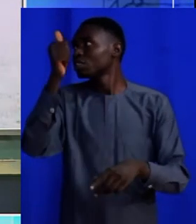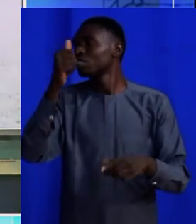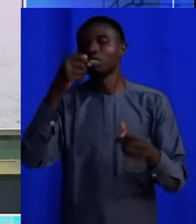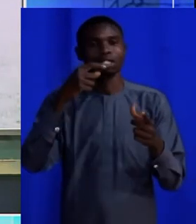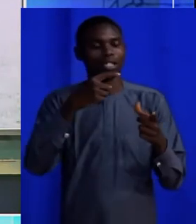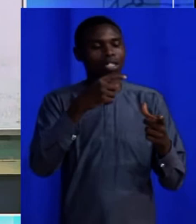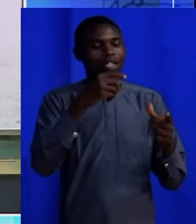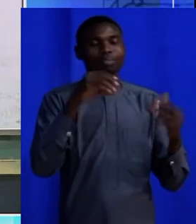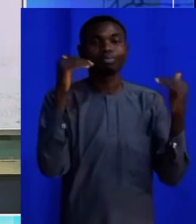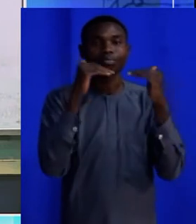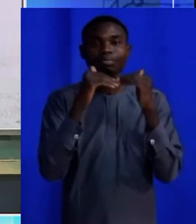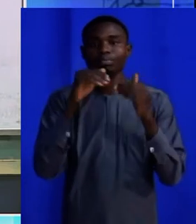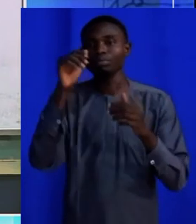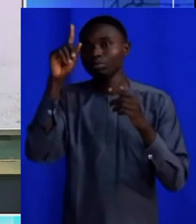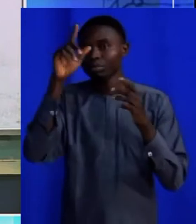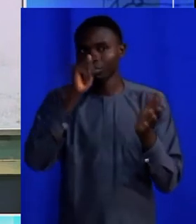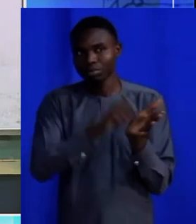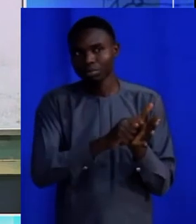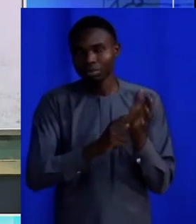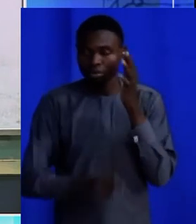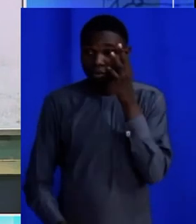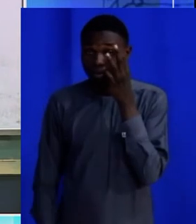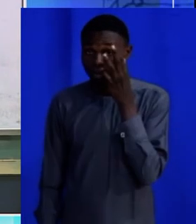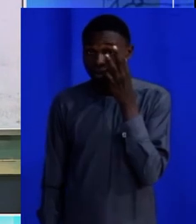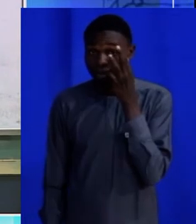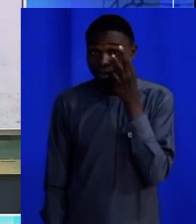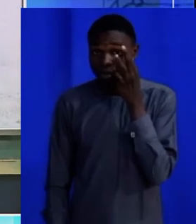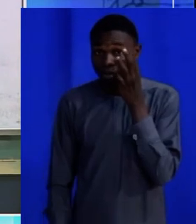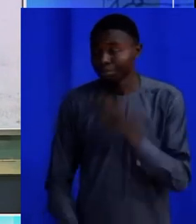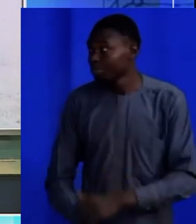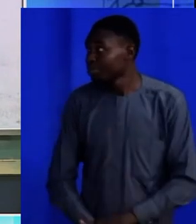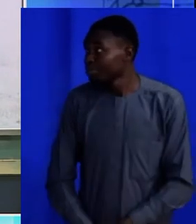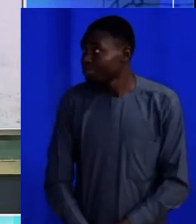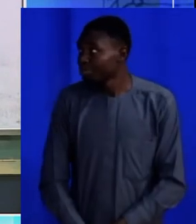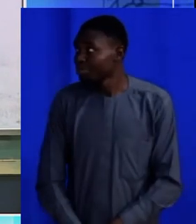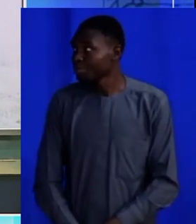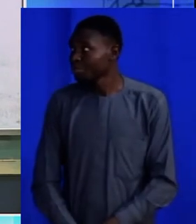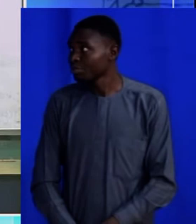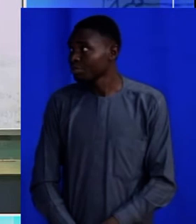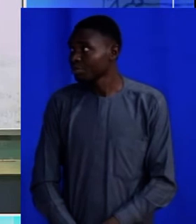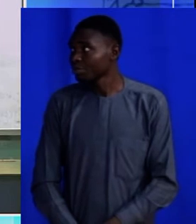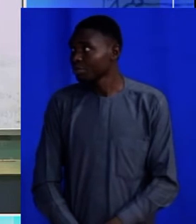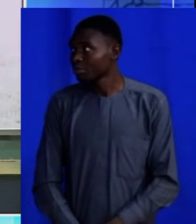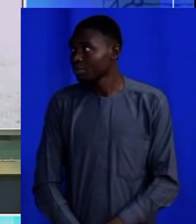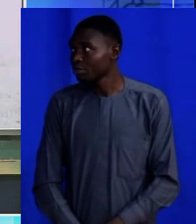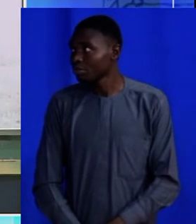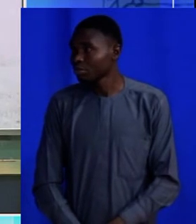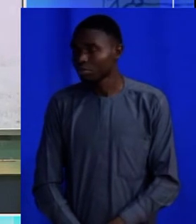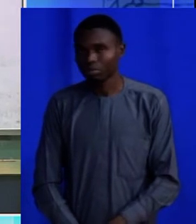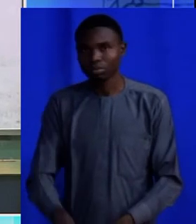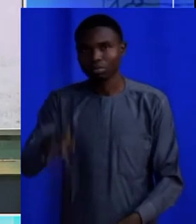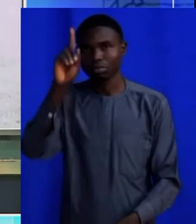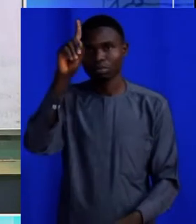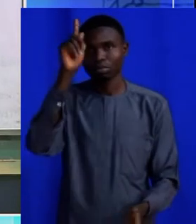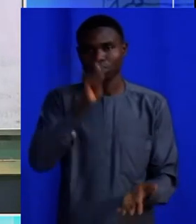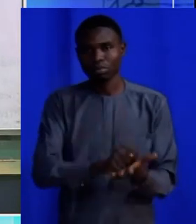coronavirus or COVID-19, that we should always wash our hands thoroughly